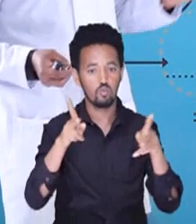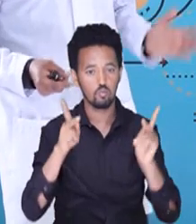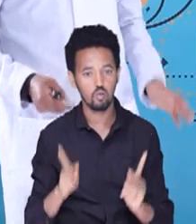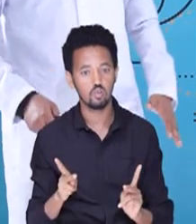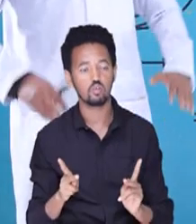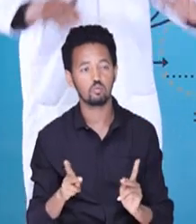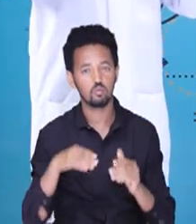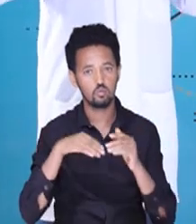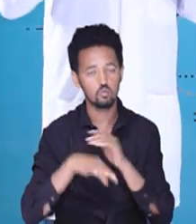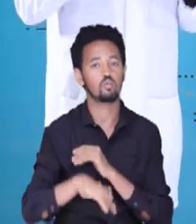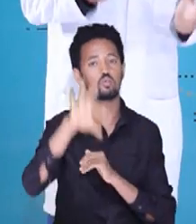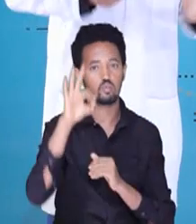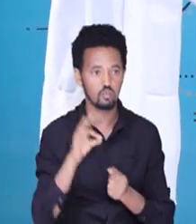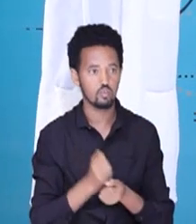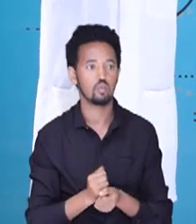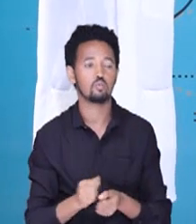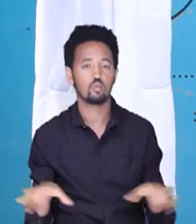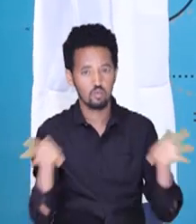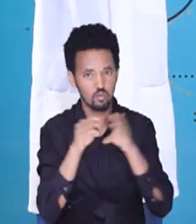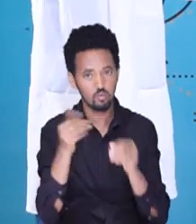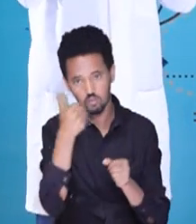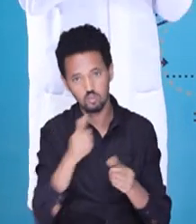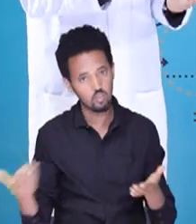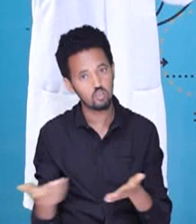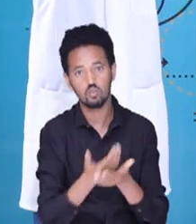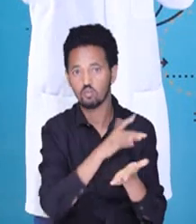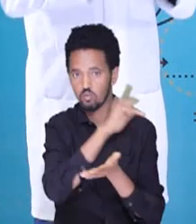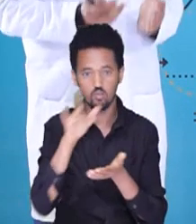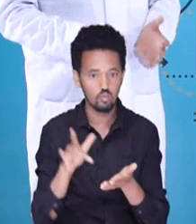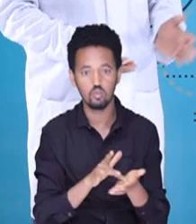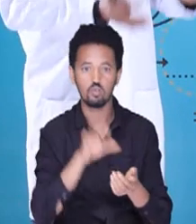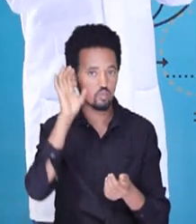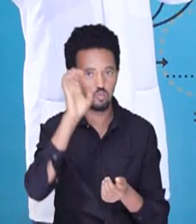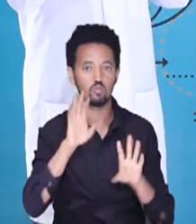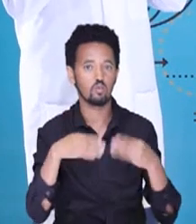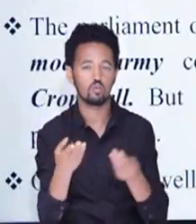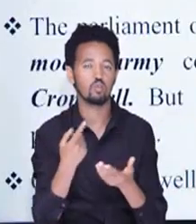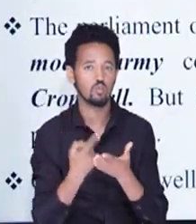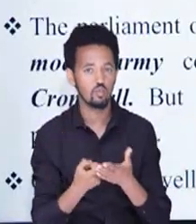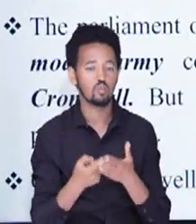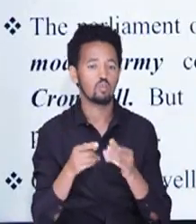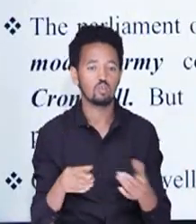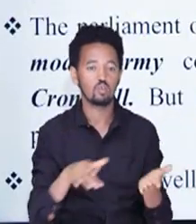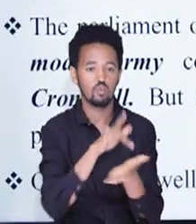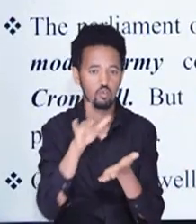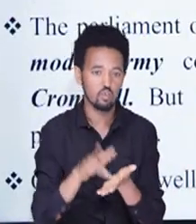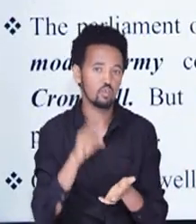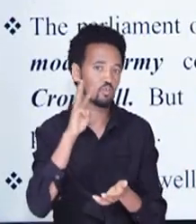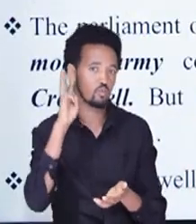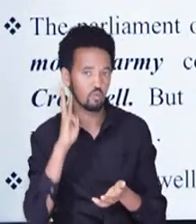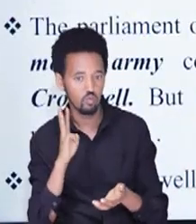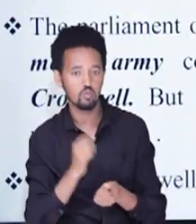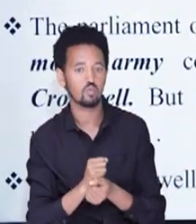The parliament organized a newly centralized force. This centralized force was